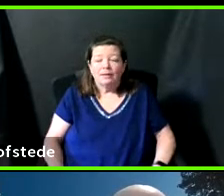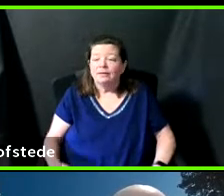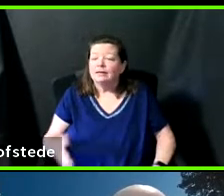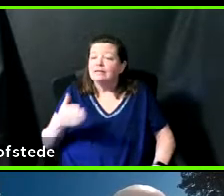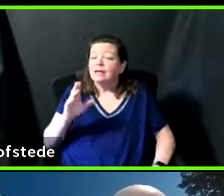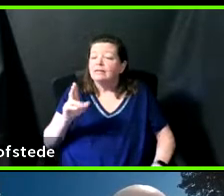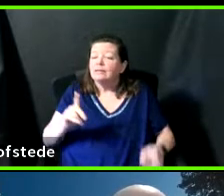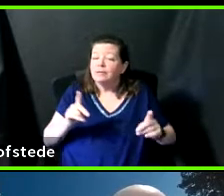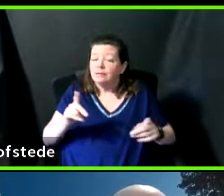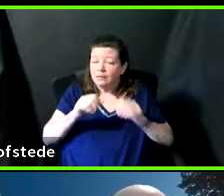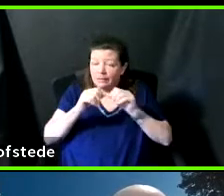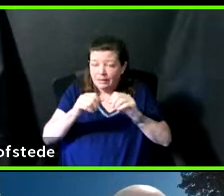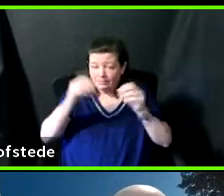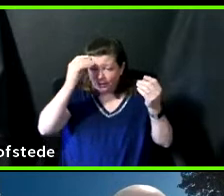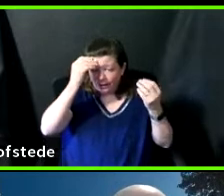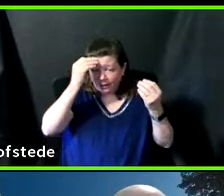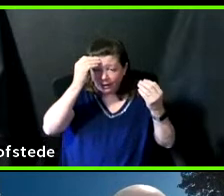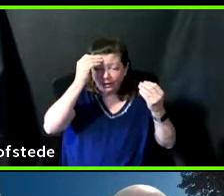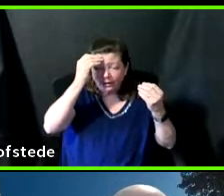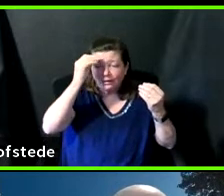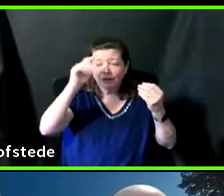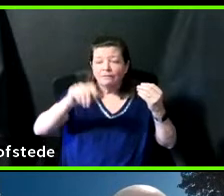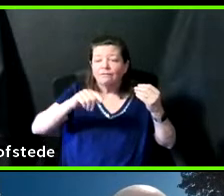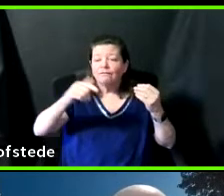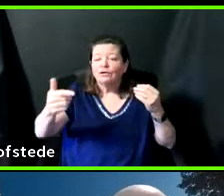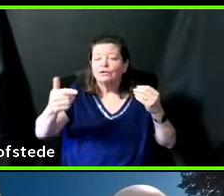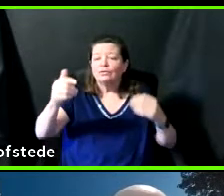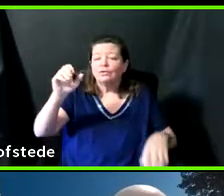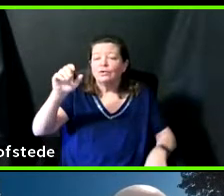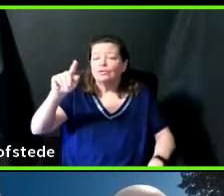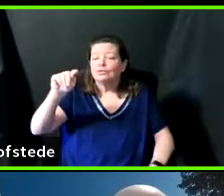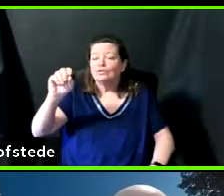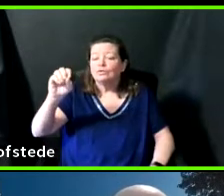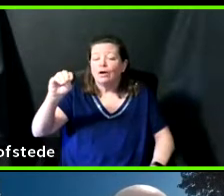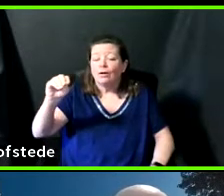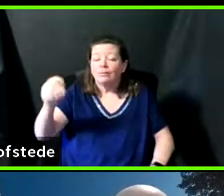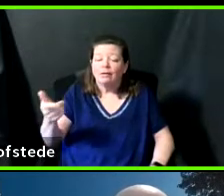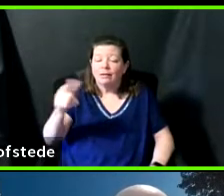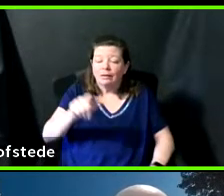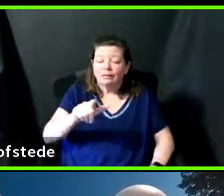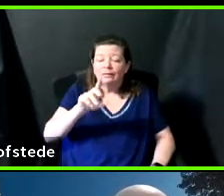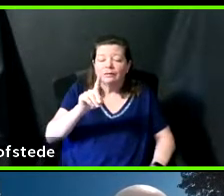keep thinking, and let's go to Tom and then Darcy.